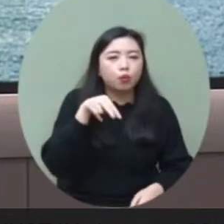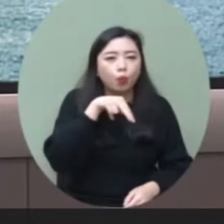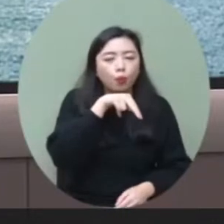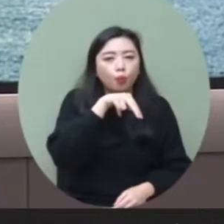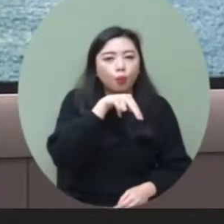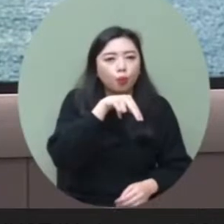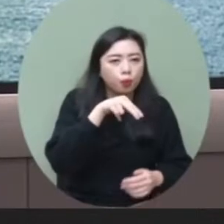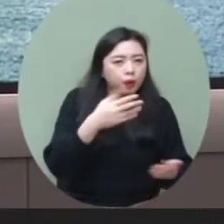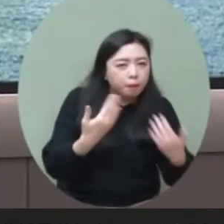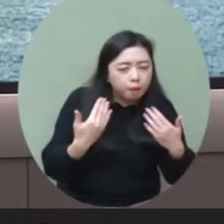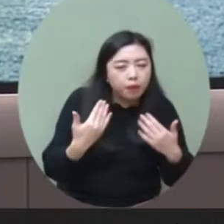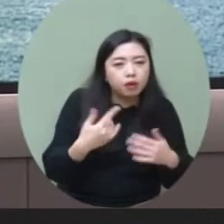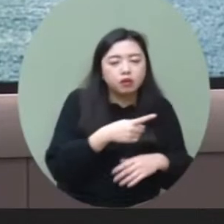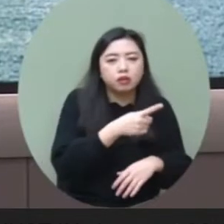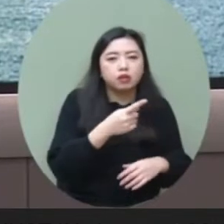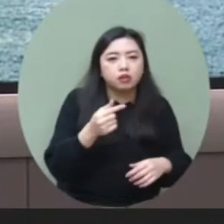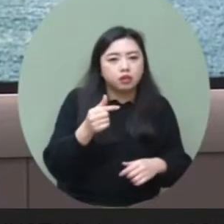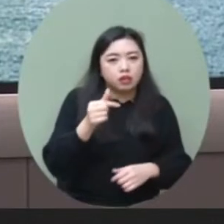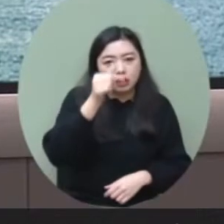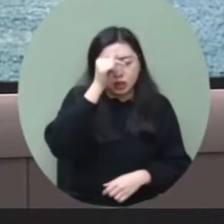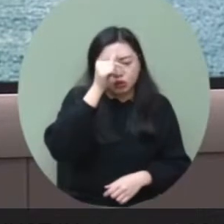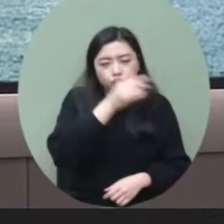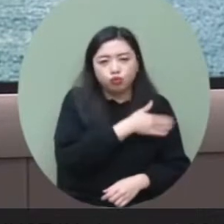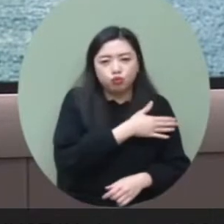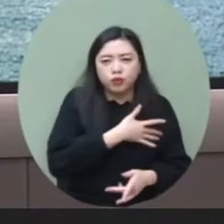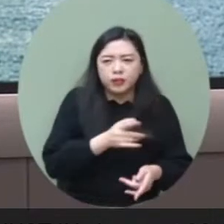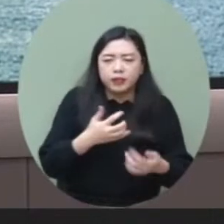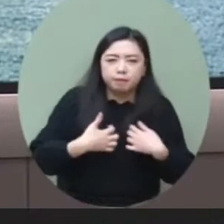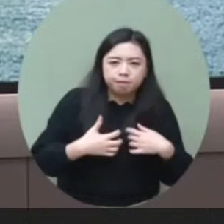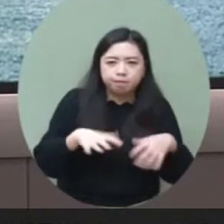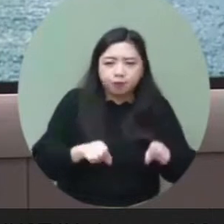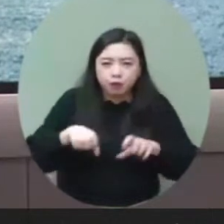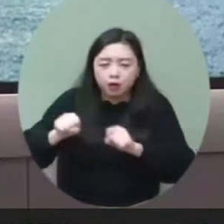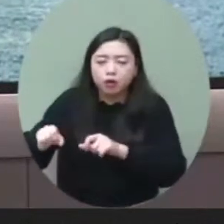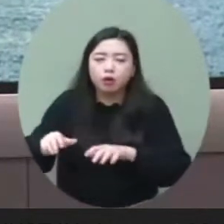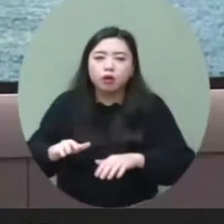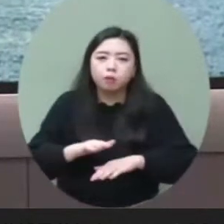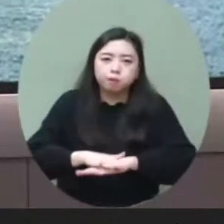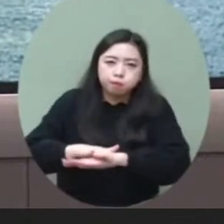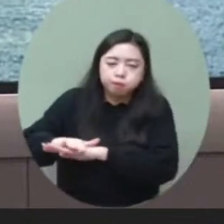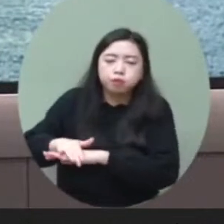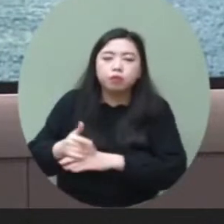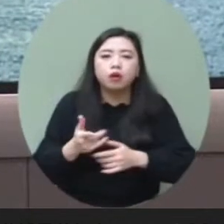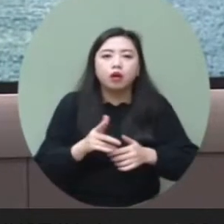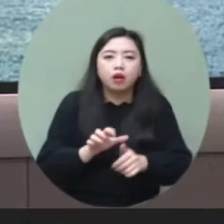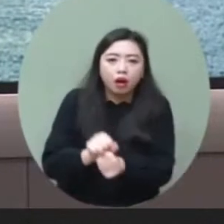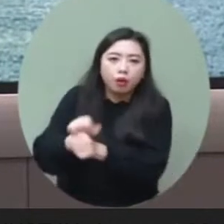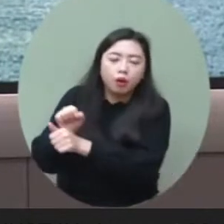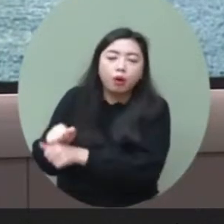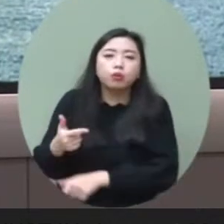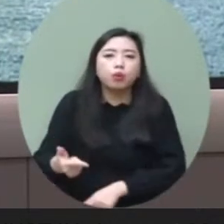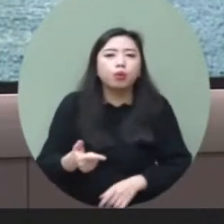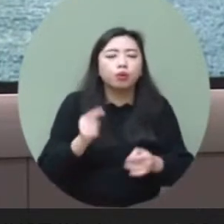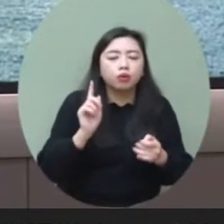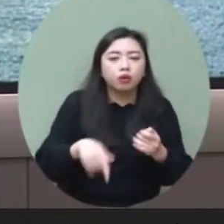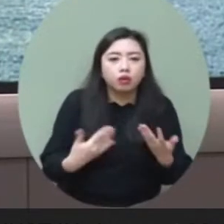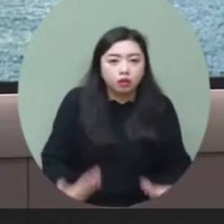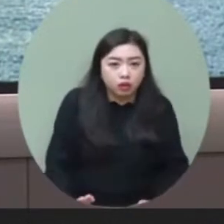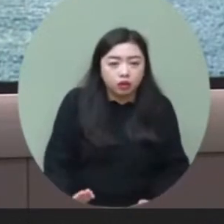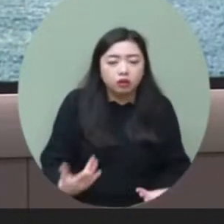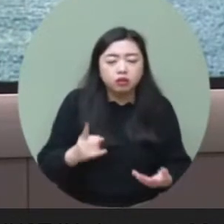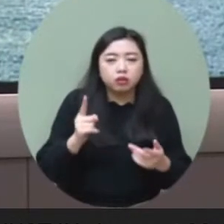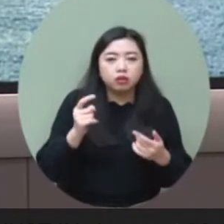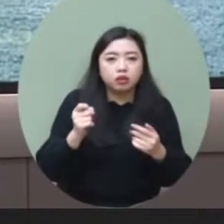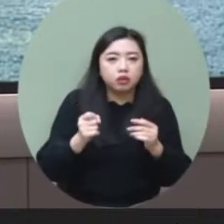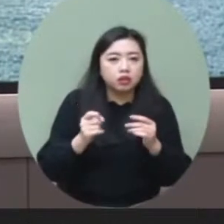towards a healthcare professional. The situation is very bad, and the number of patients has surged. We are doing our best to help